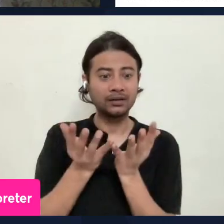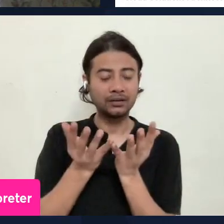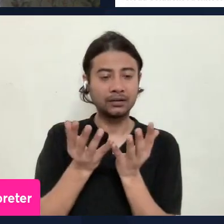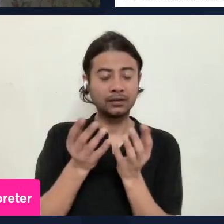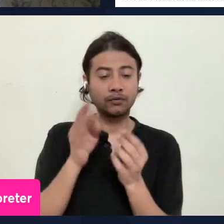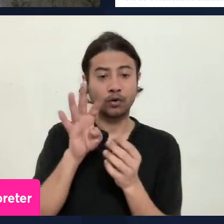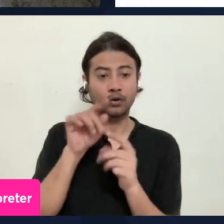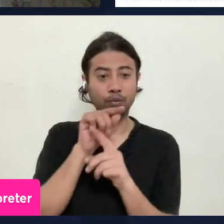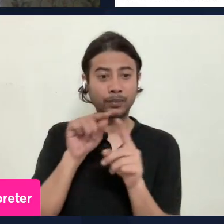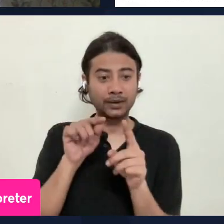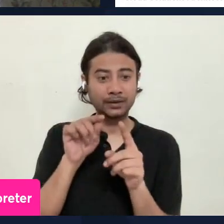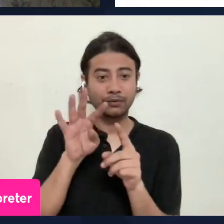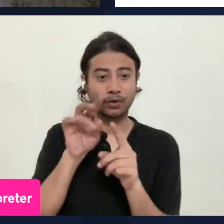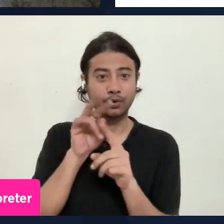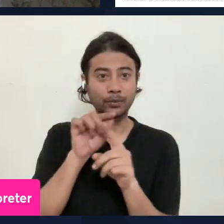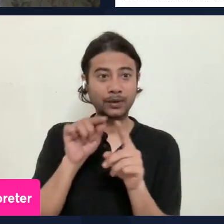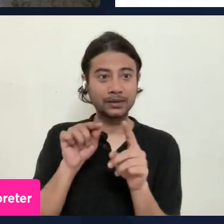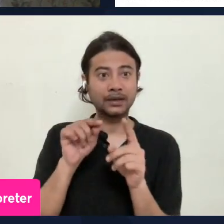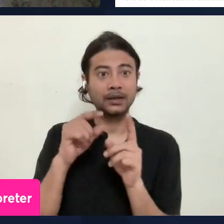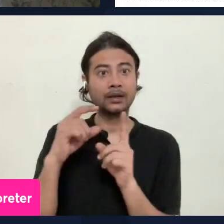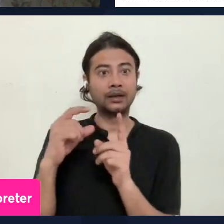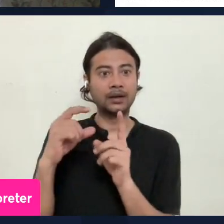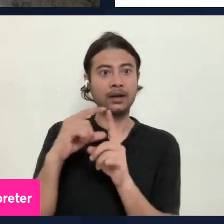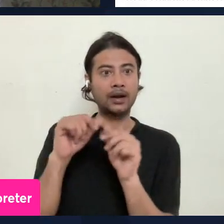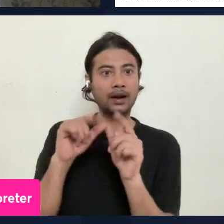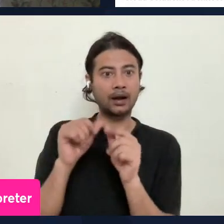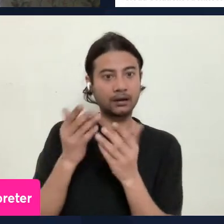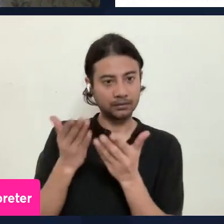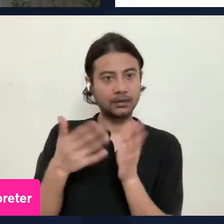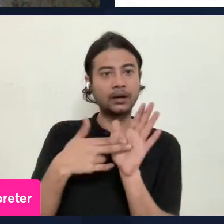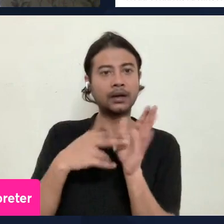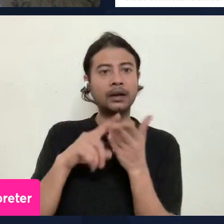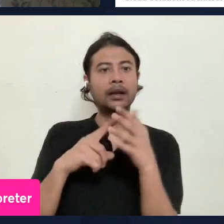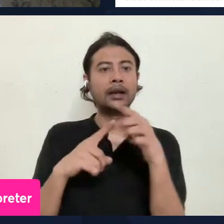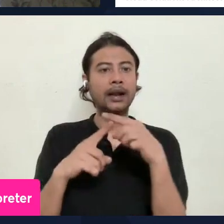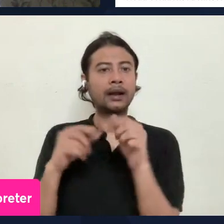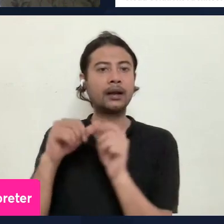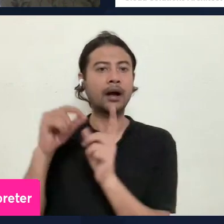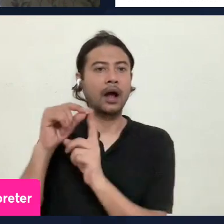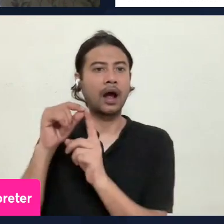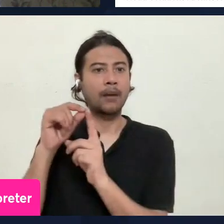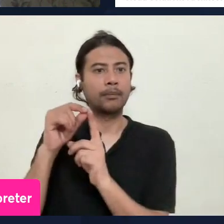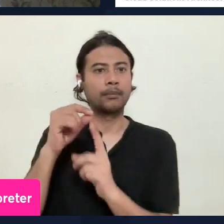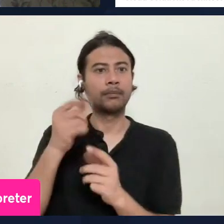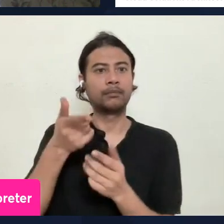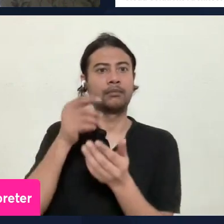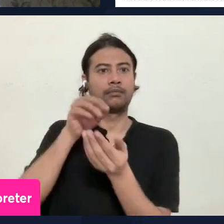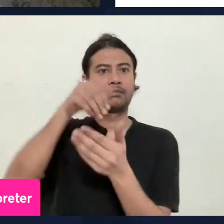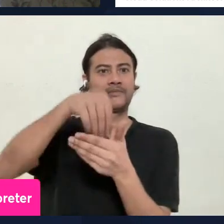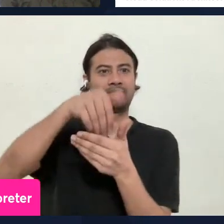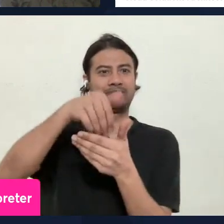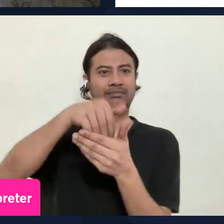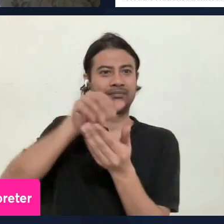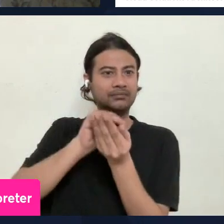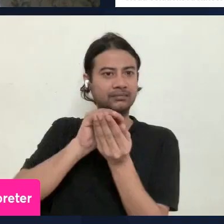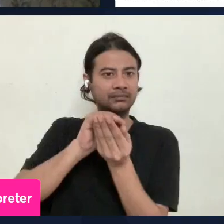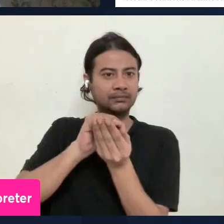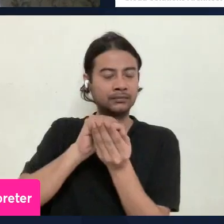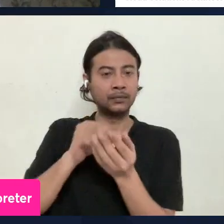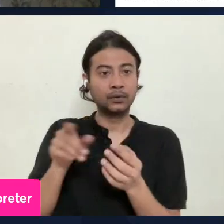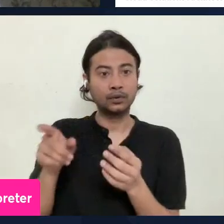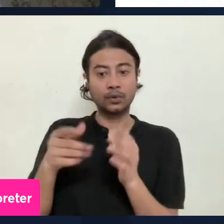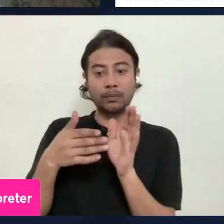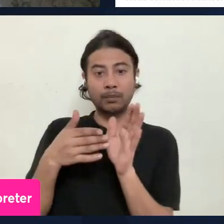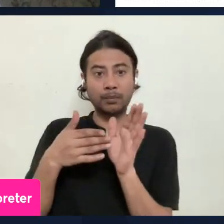There's a lot of intelligence there which can be exposed via this Microsoft 365 Copilot connector